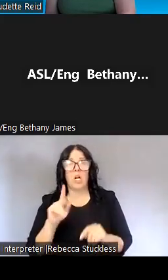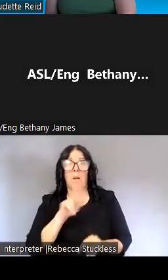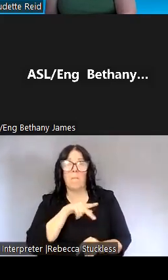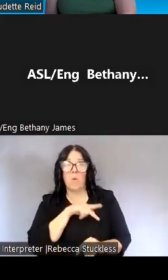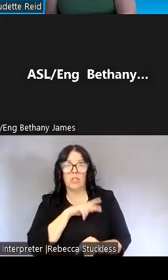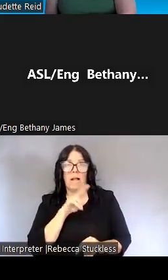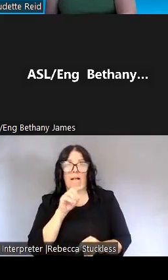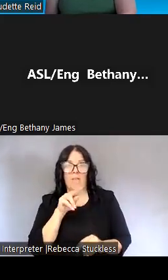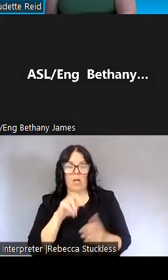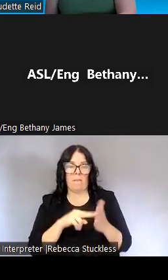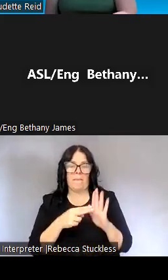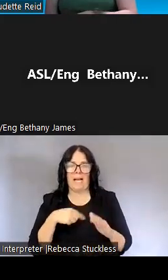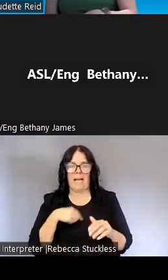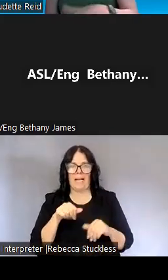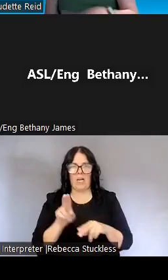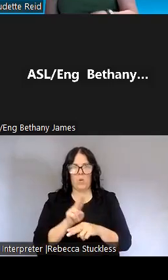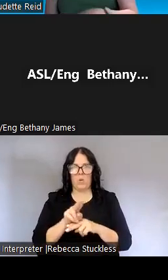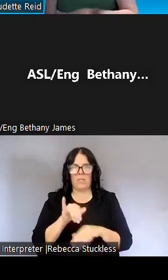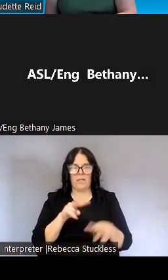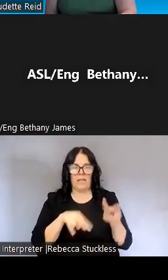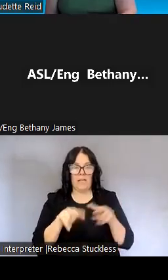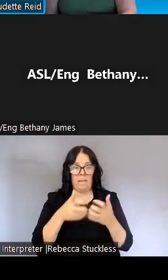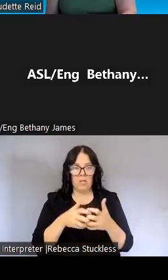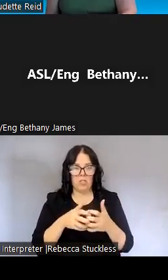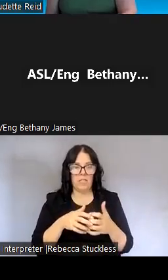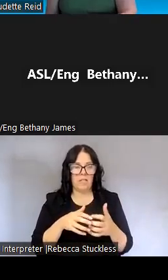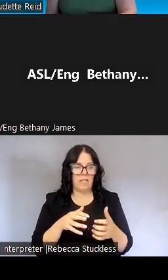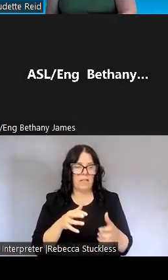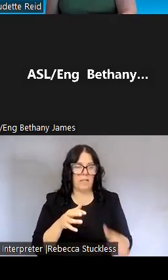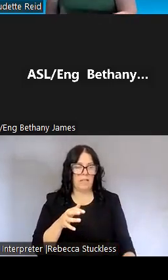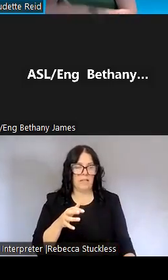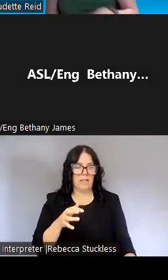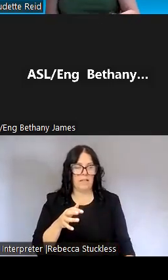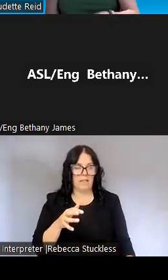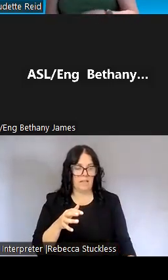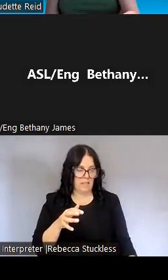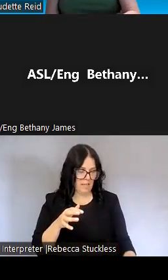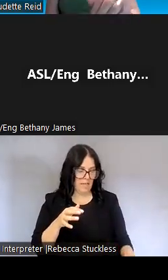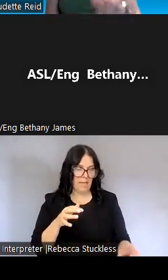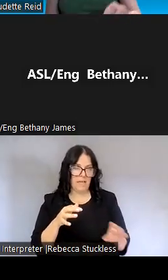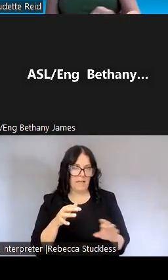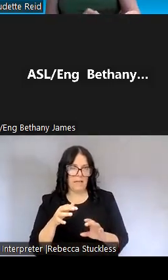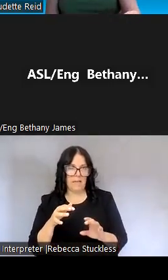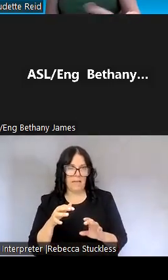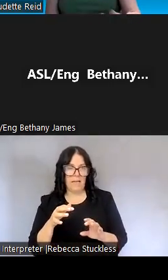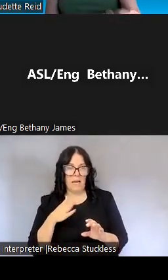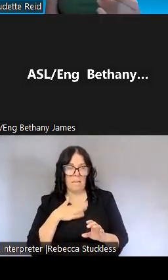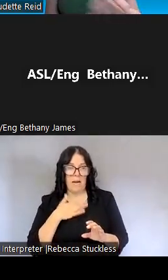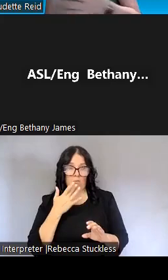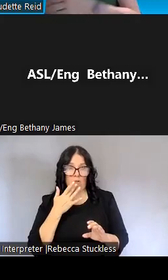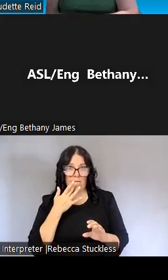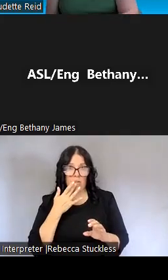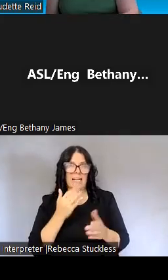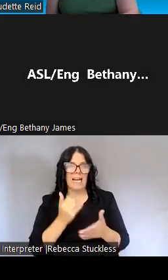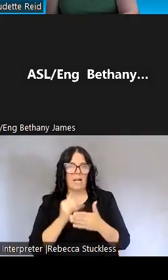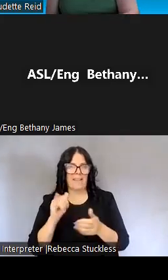understand environmental conditions and your listening preferences over time and automatically fine-tunes that